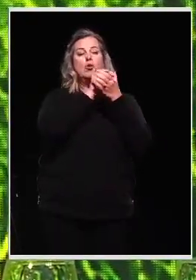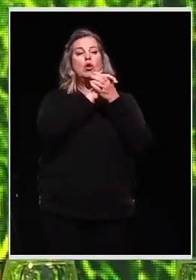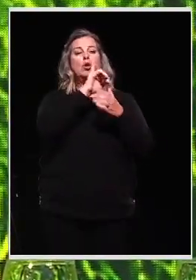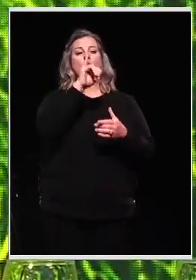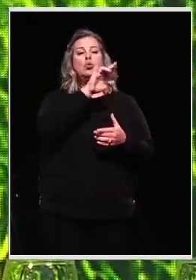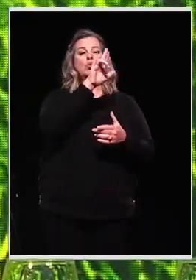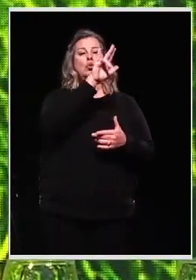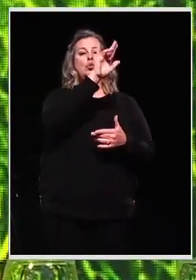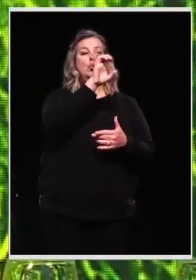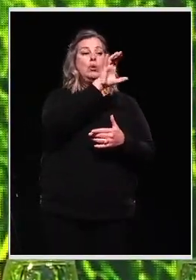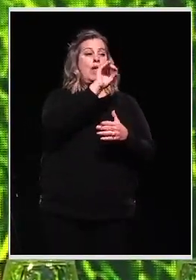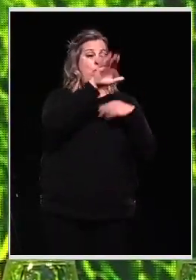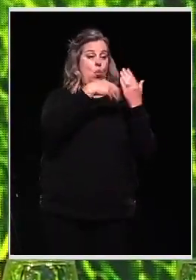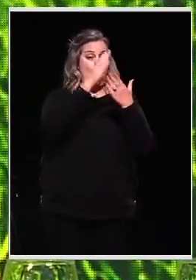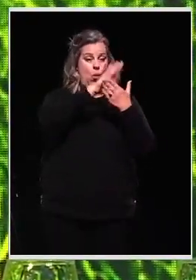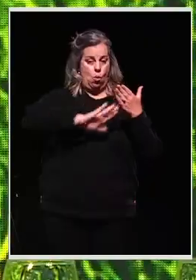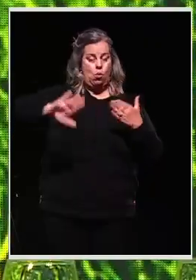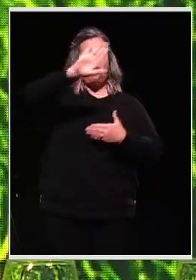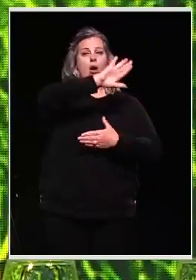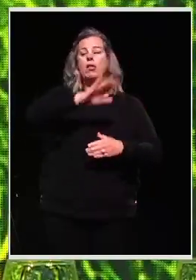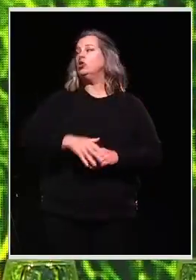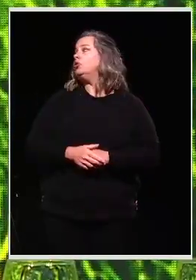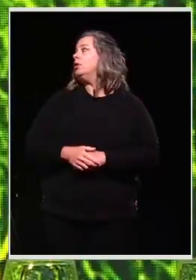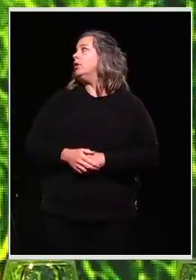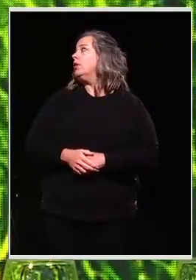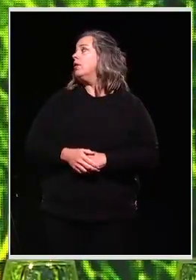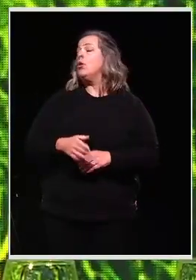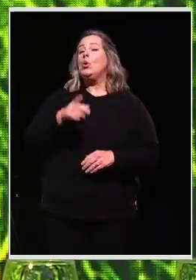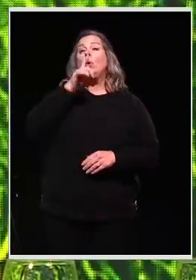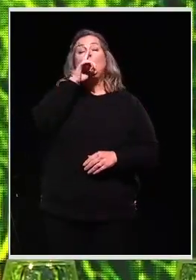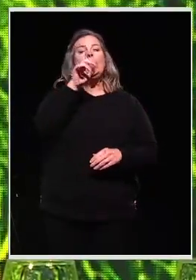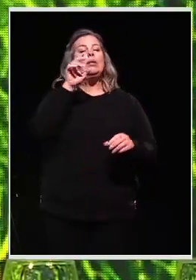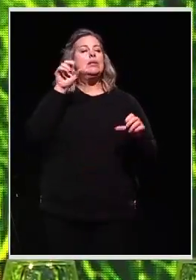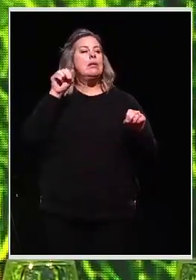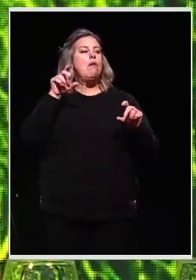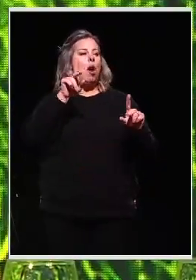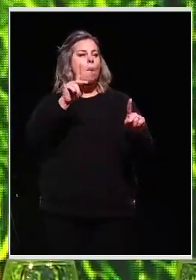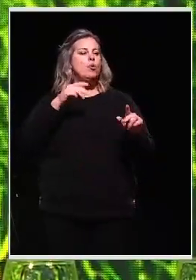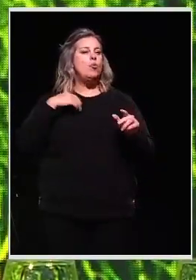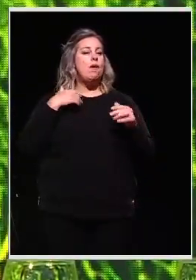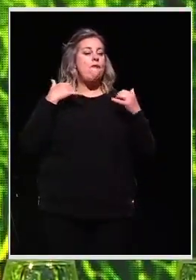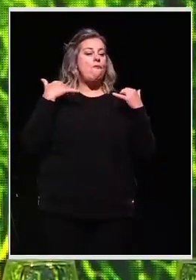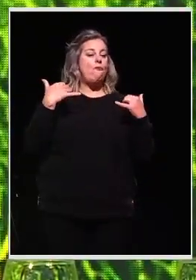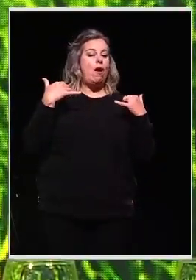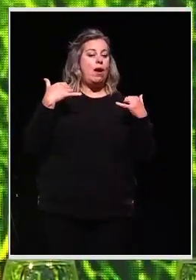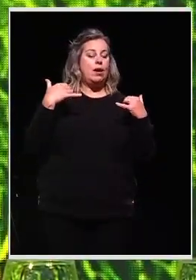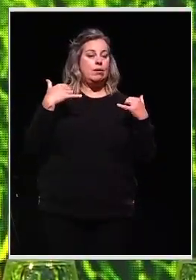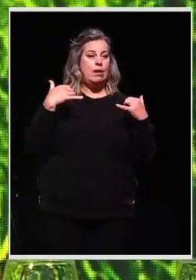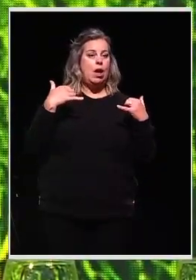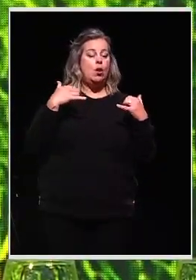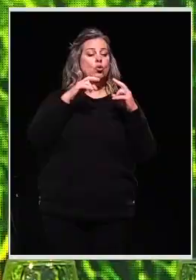and the college and Director of Translational Research, is this opportunity we have in front of us to partner with the National